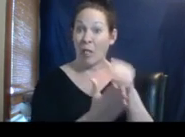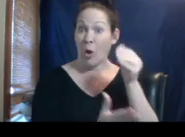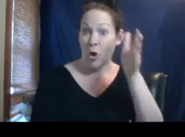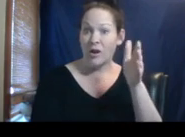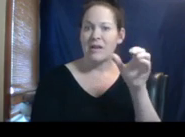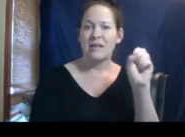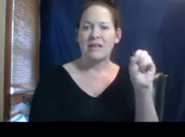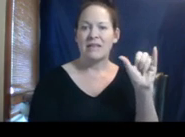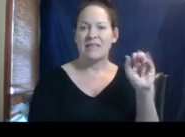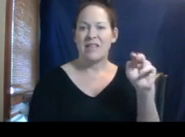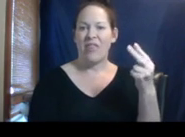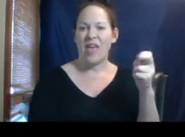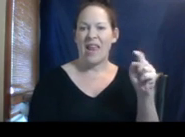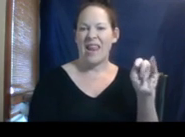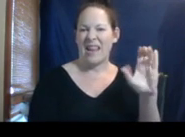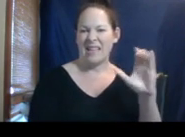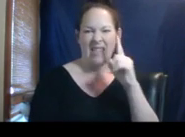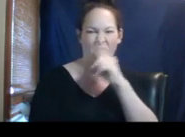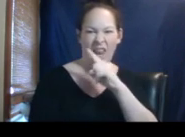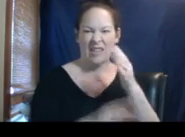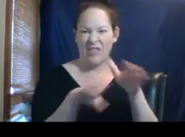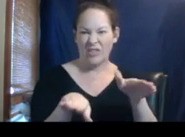So I will want to find